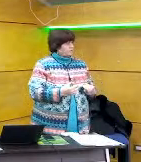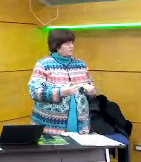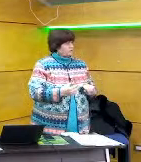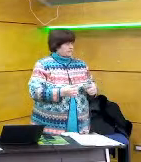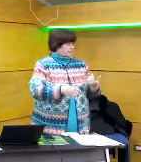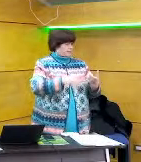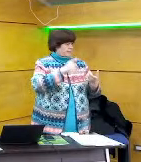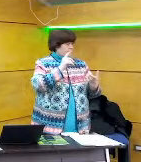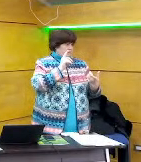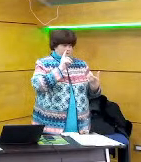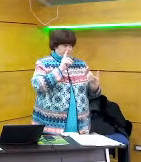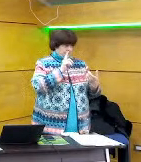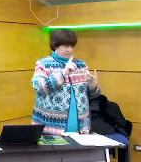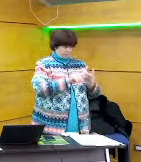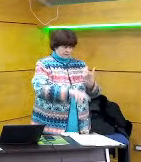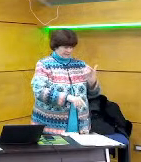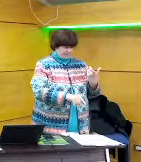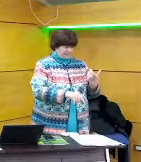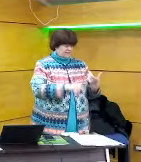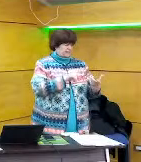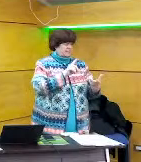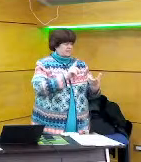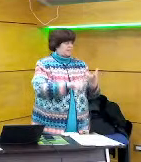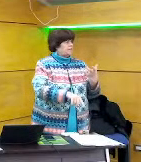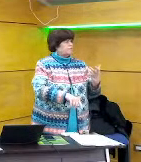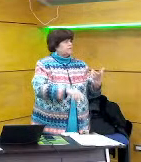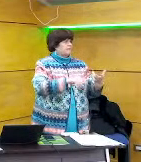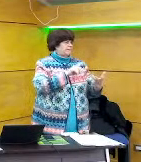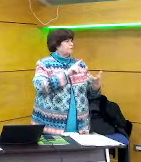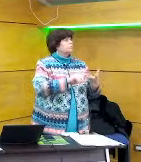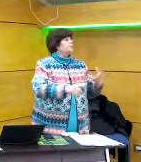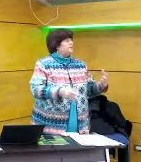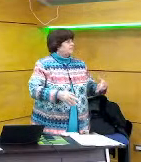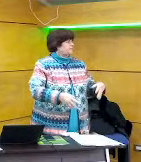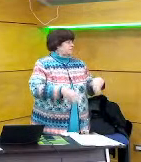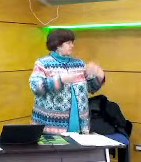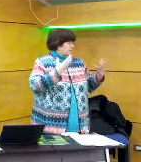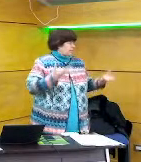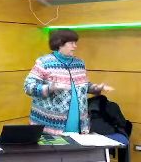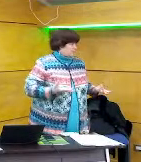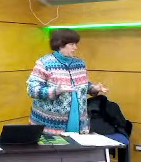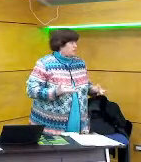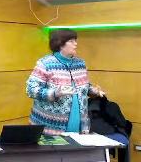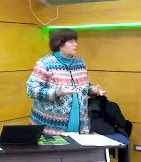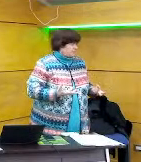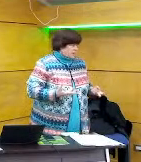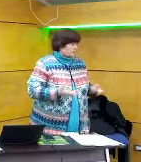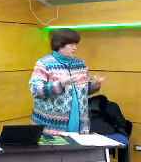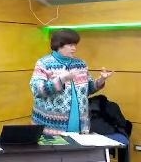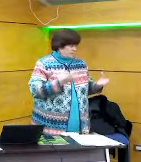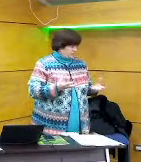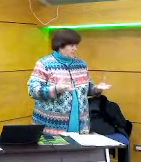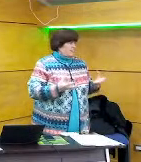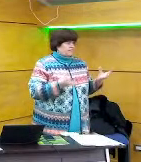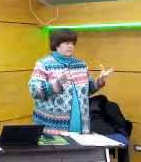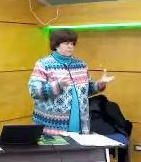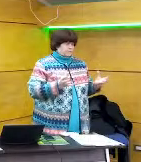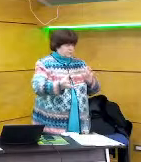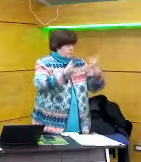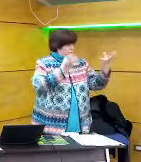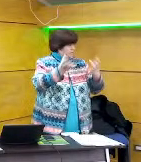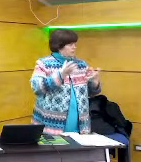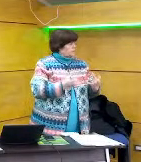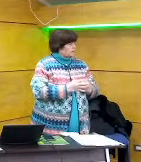brain said. They can say it, they can hear it, they can read it, they know the knowledge and understanding